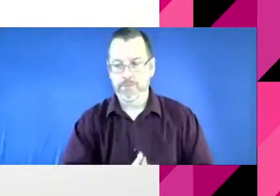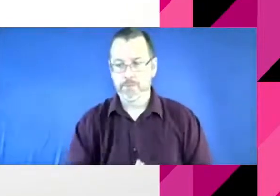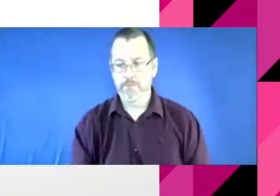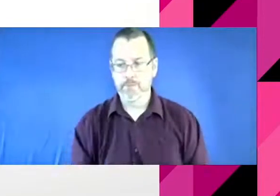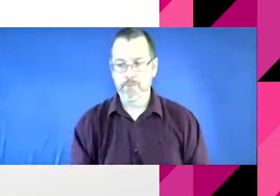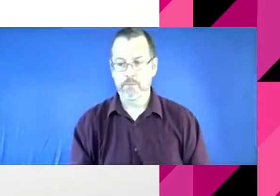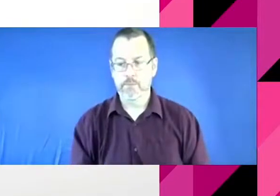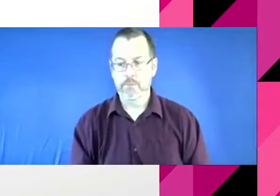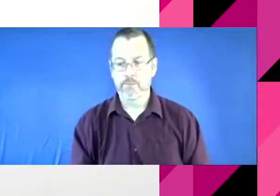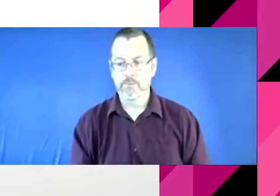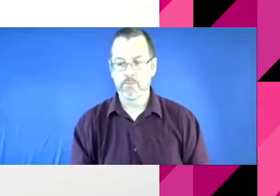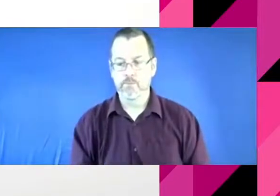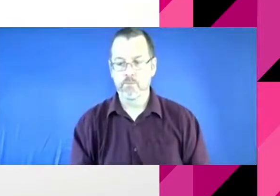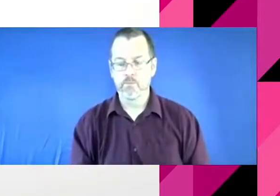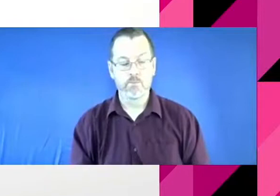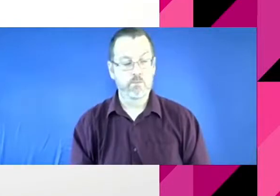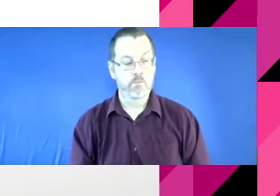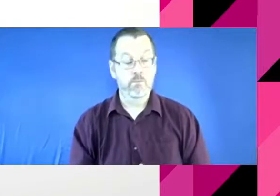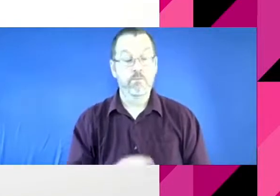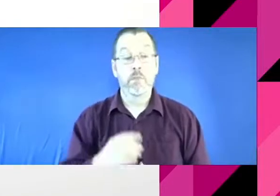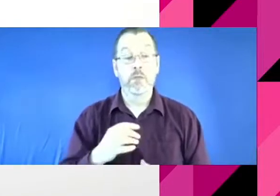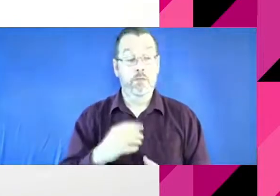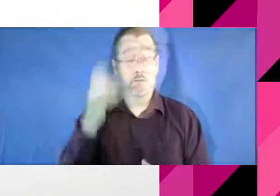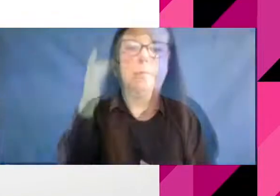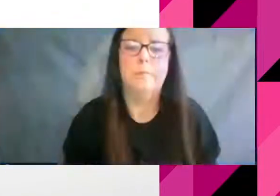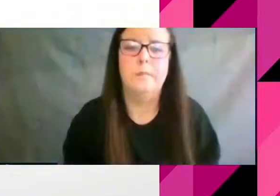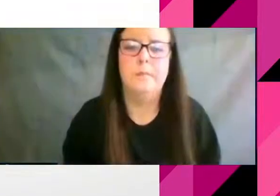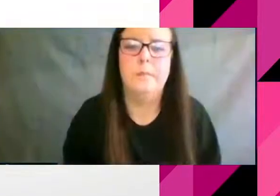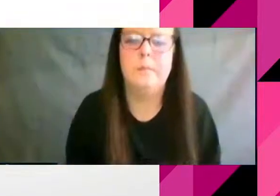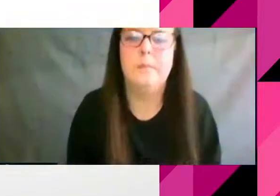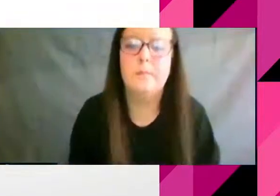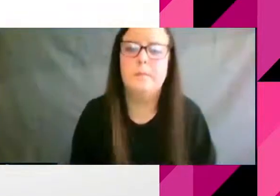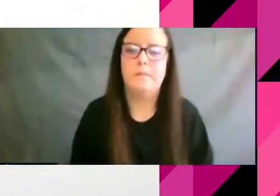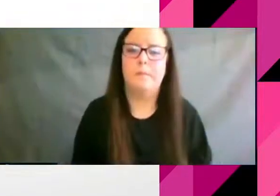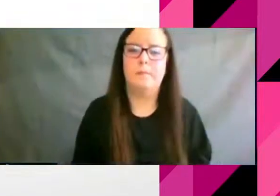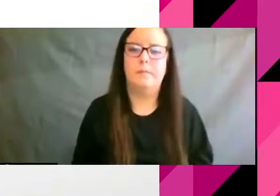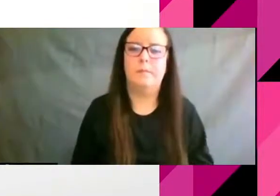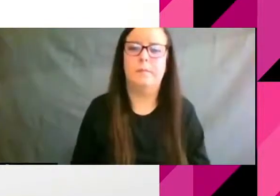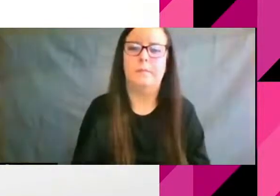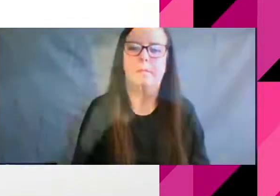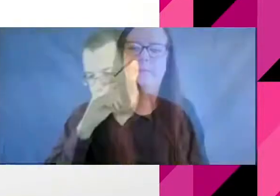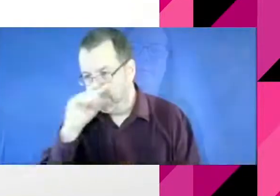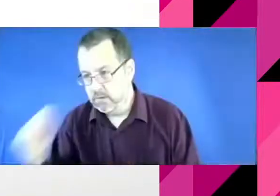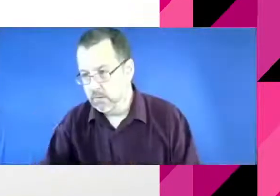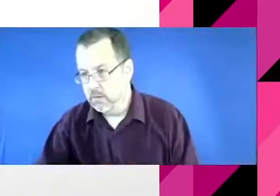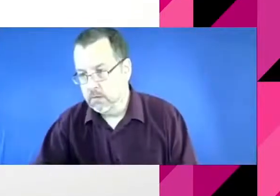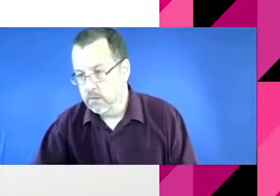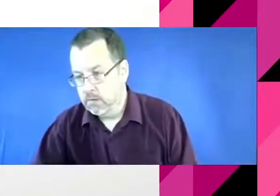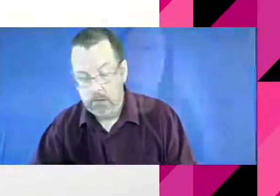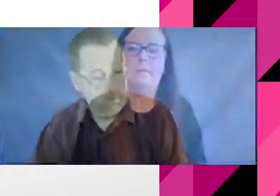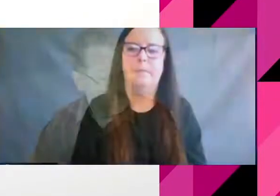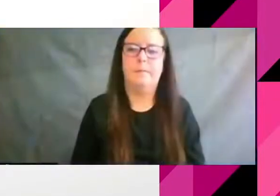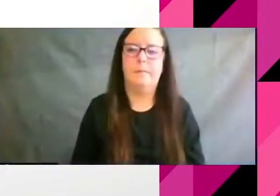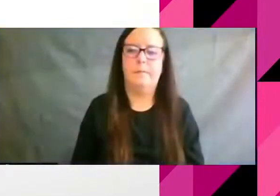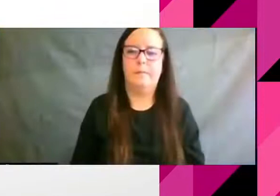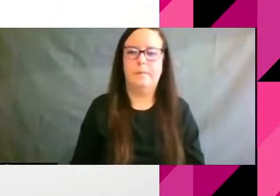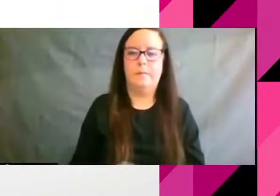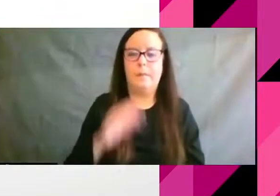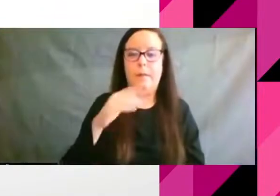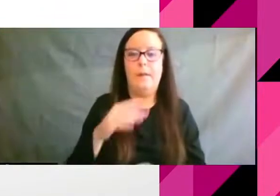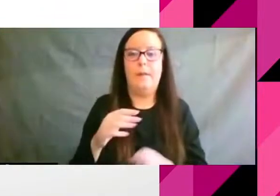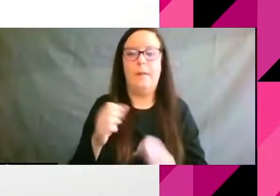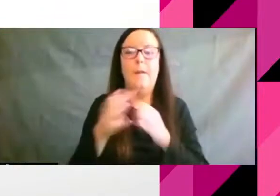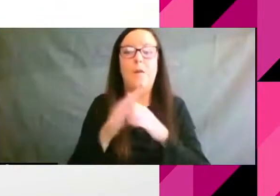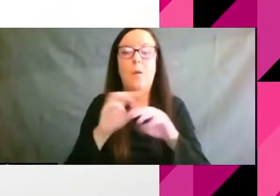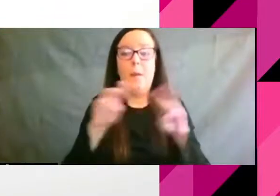While the principles have been generally well received, they have been criticised for being developed without sufficient input from people with disability.